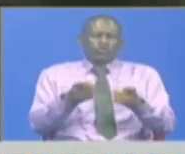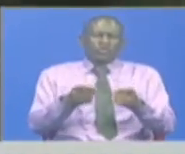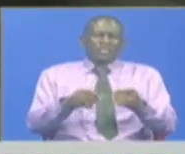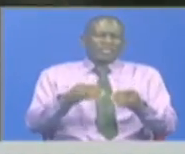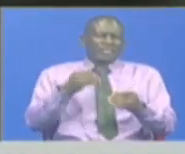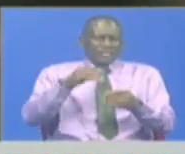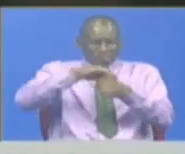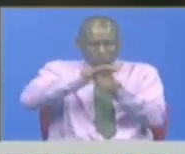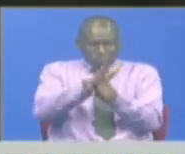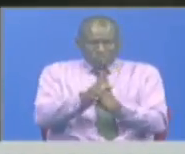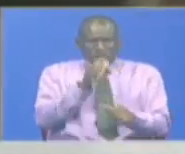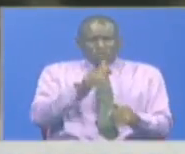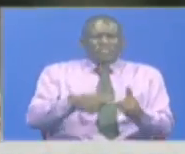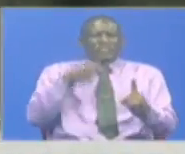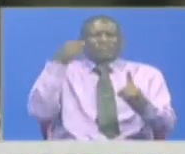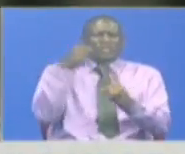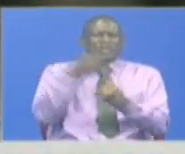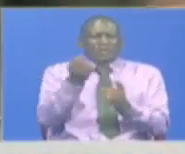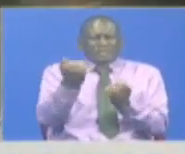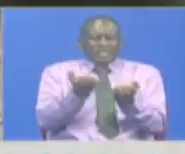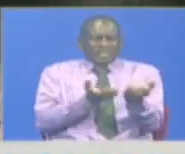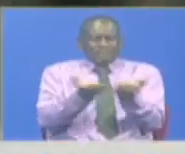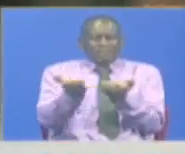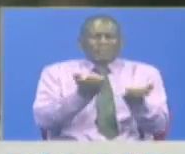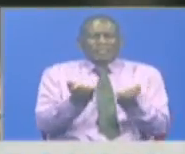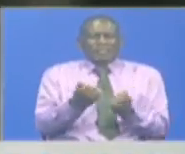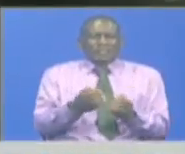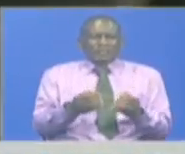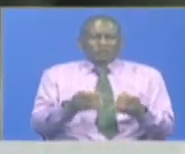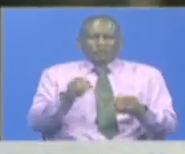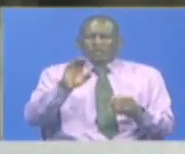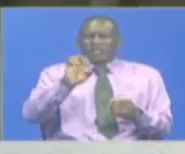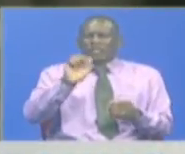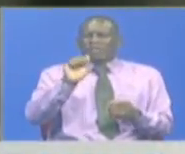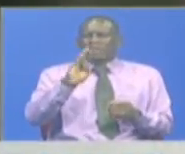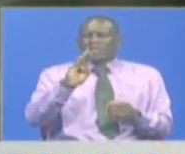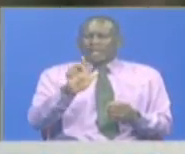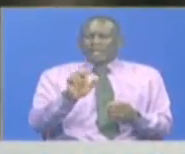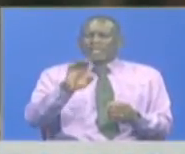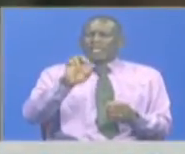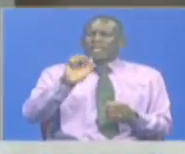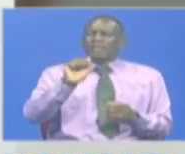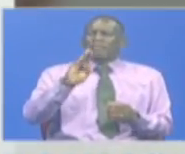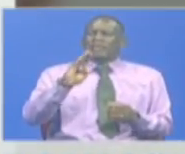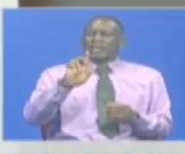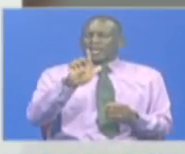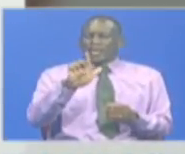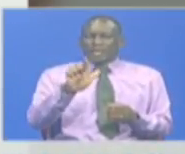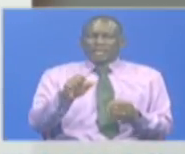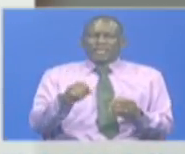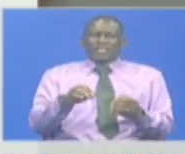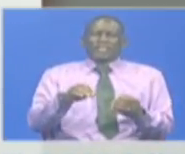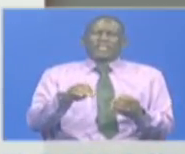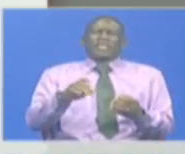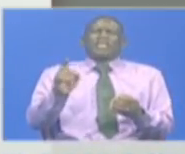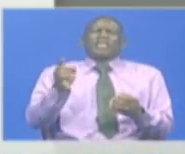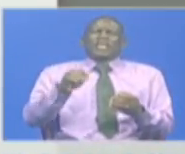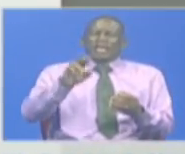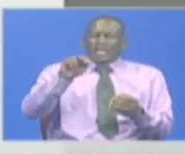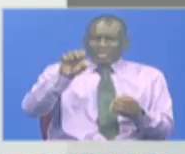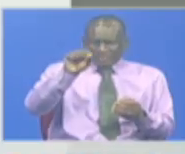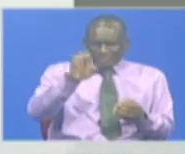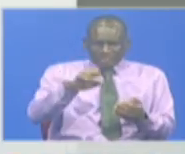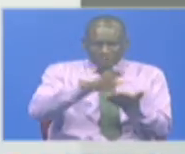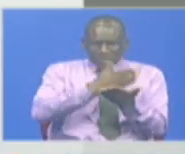negatively impacted its business operations. The EABL share at the Nairobi Securities Exchange has